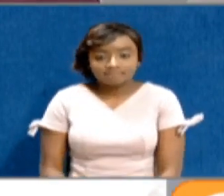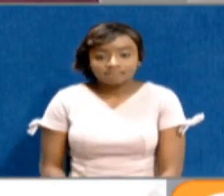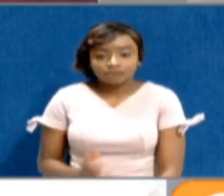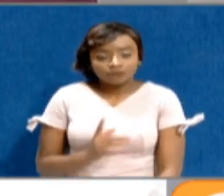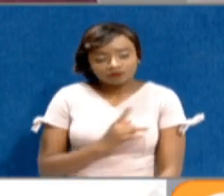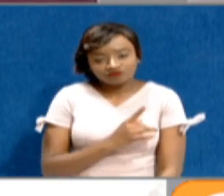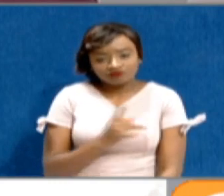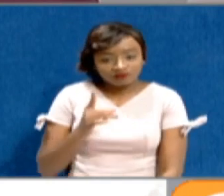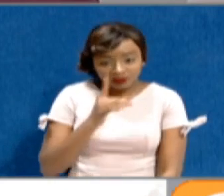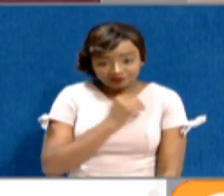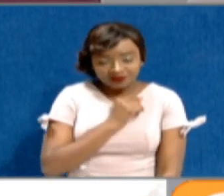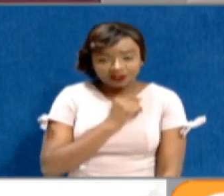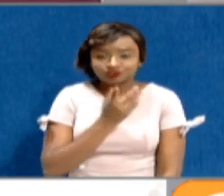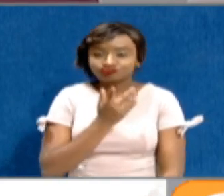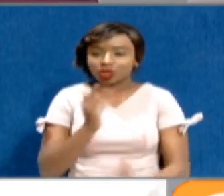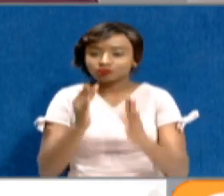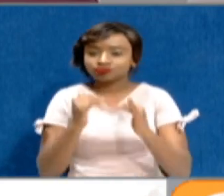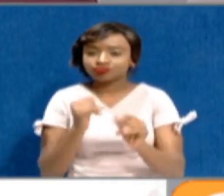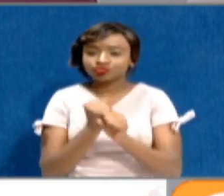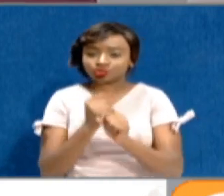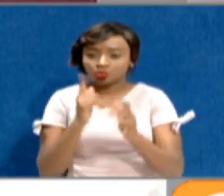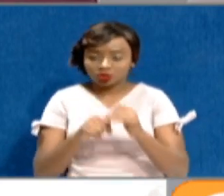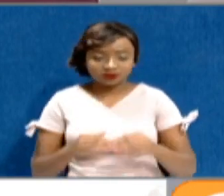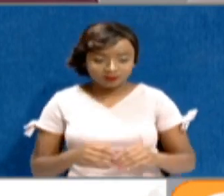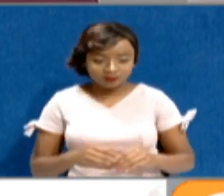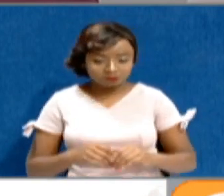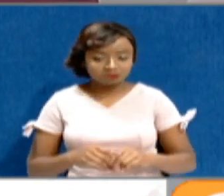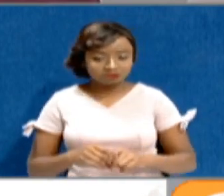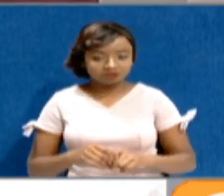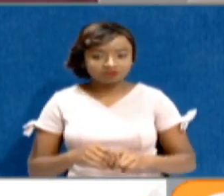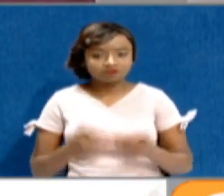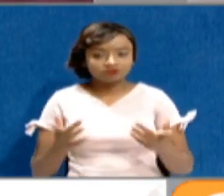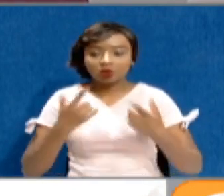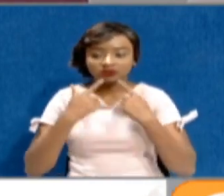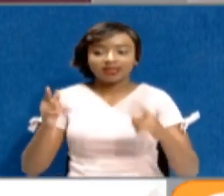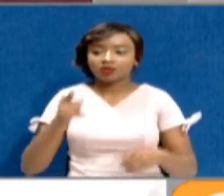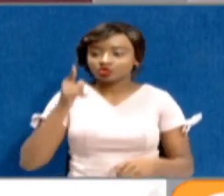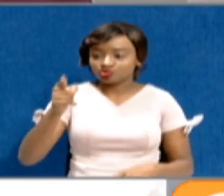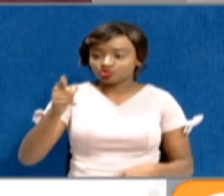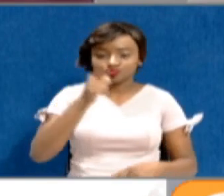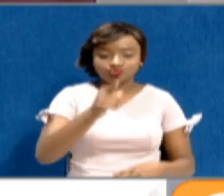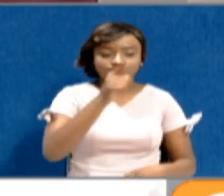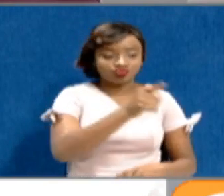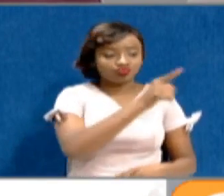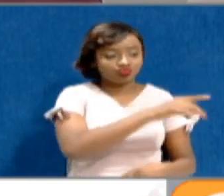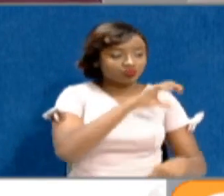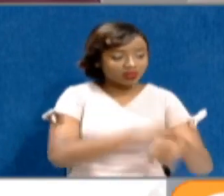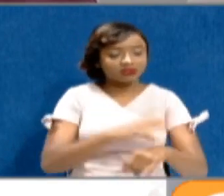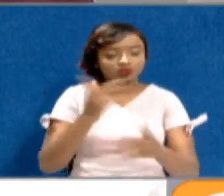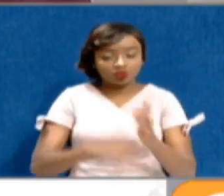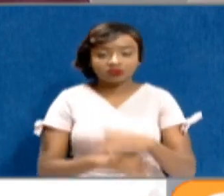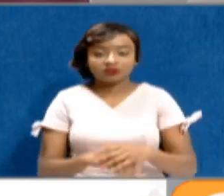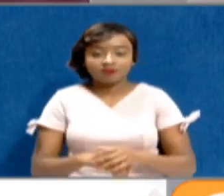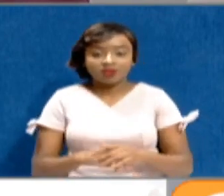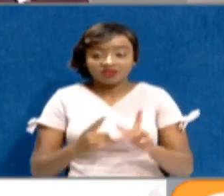So all goes well in phase 3. What do? You unblind the study, which means you now tell everybody what each of them got. All right? Now